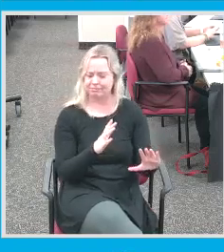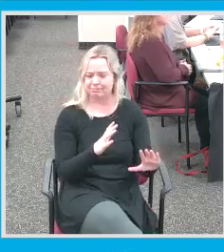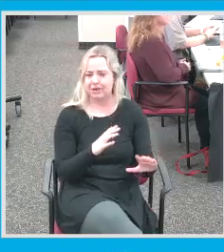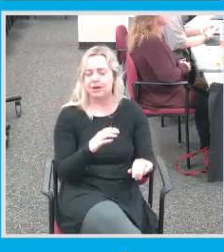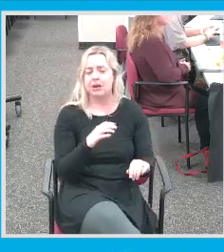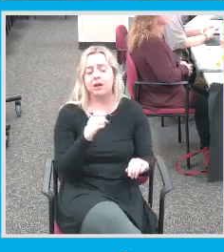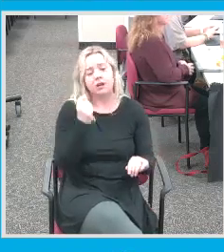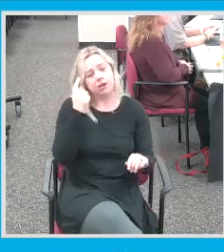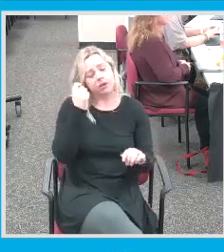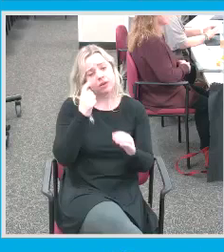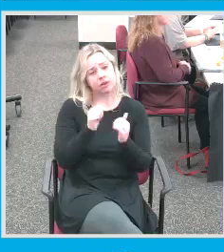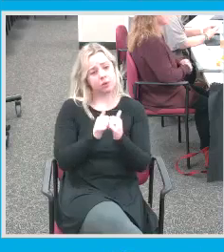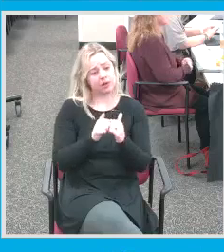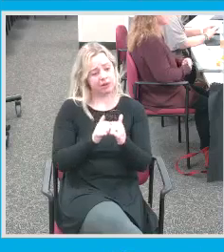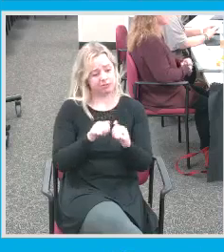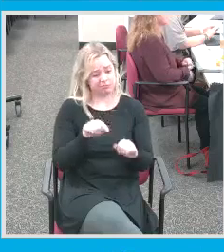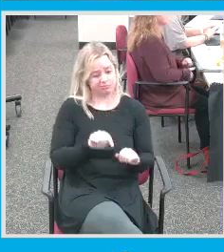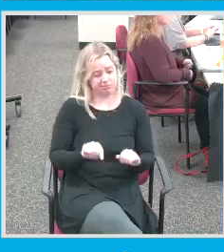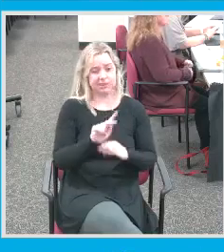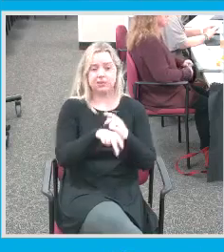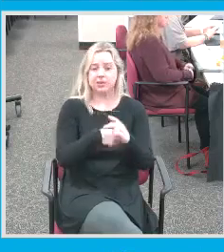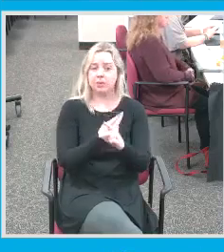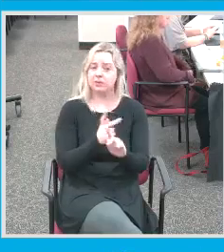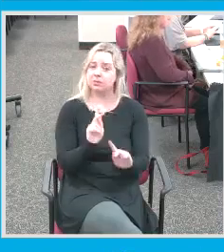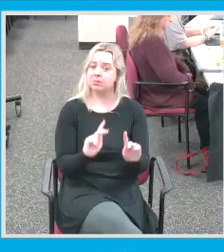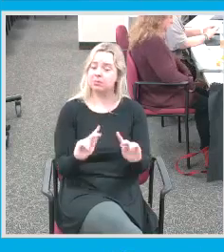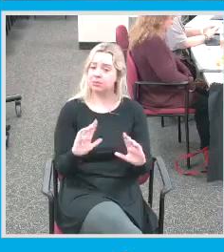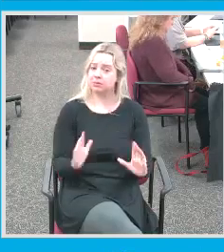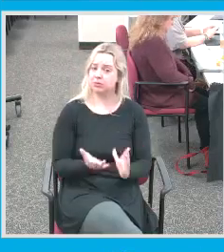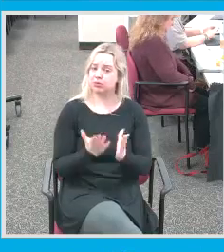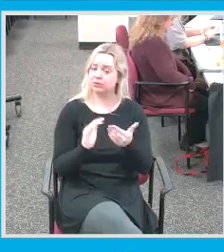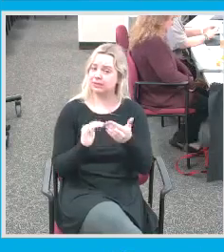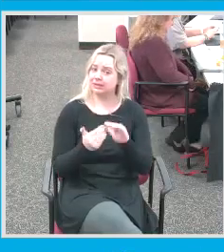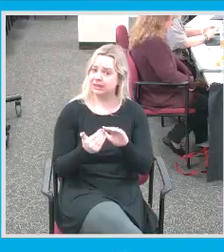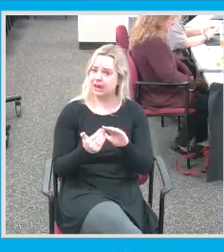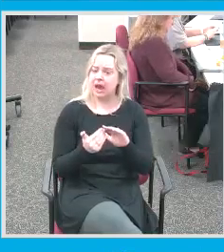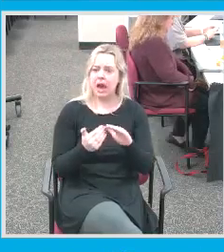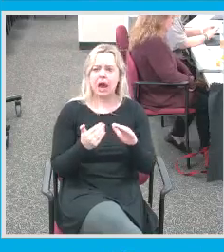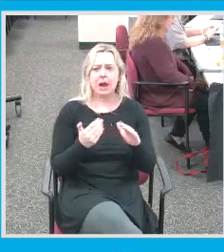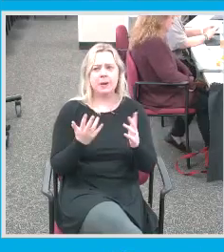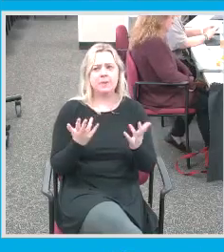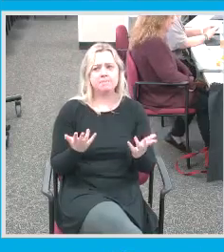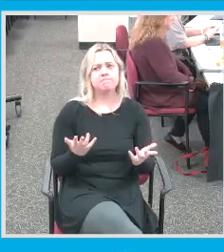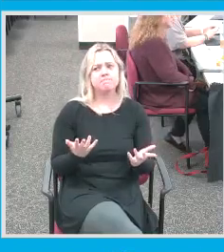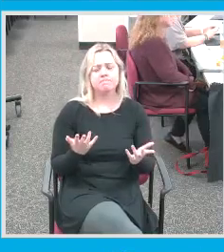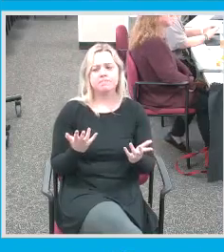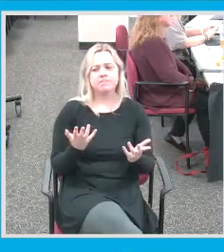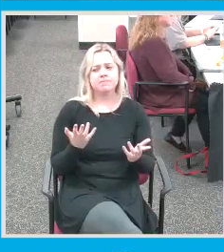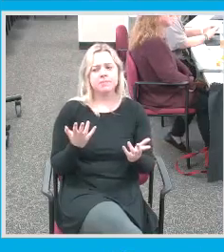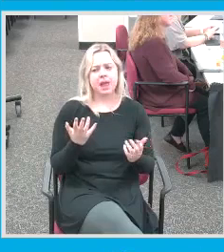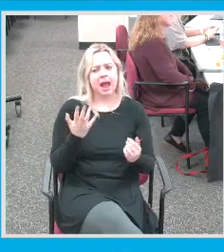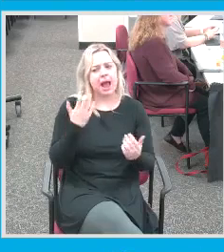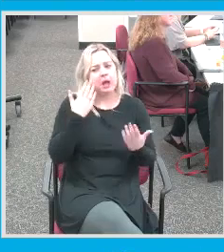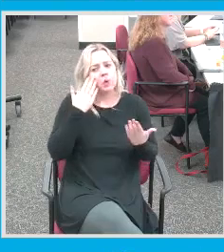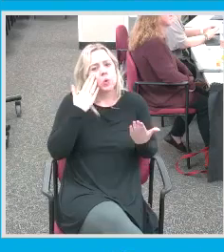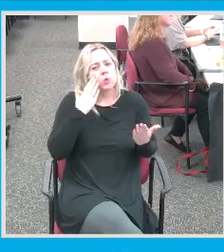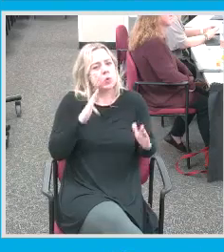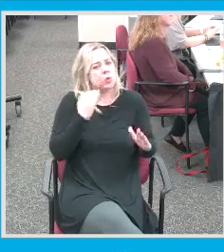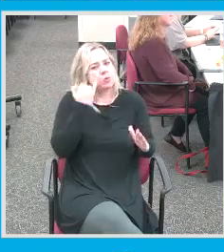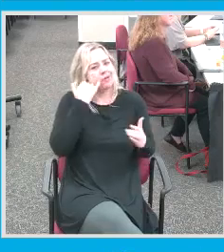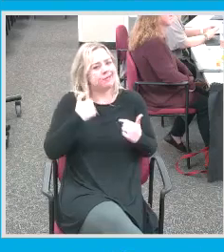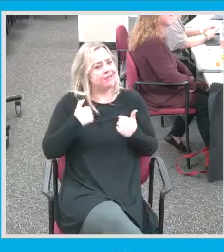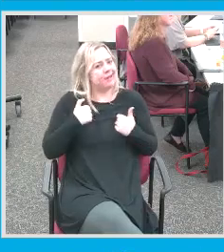As far as characteristics about our community, I don't know that it's my place